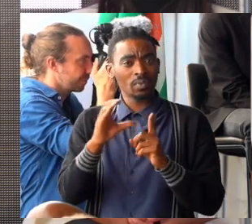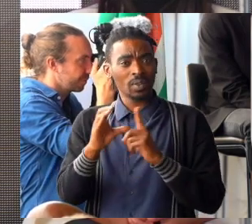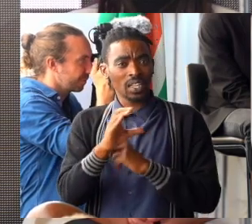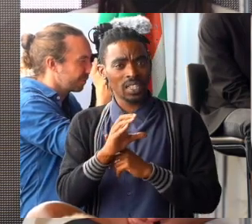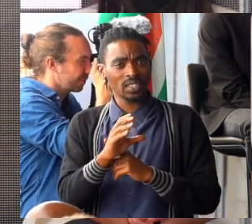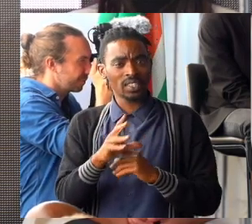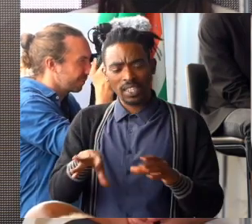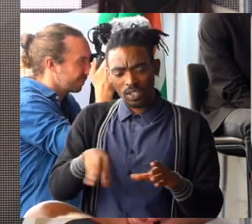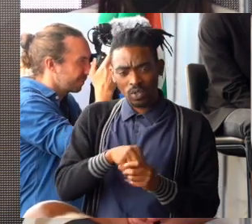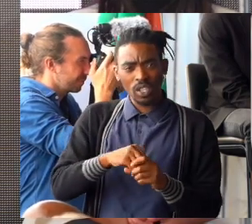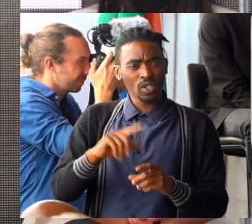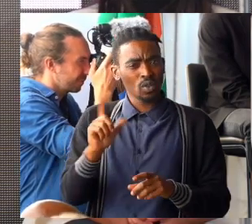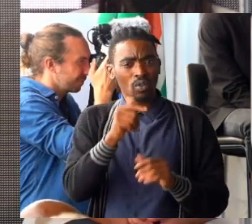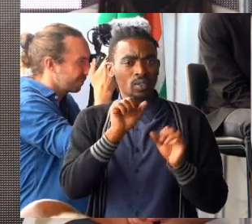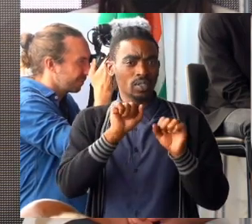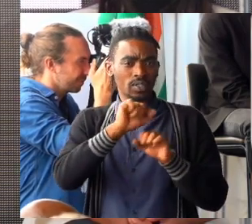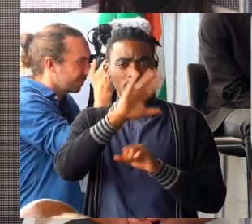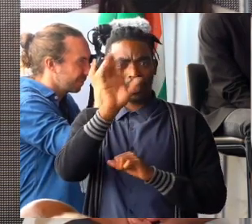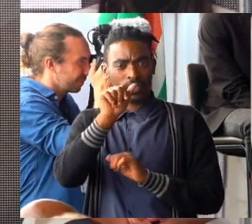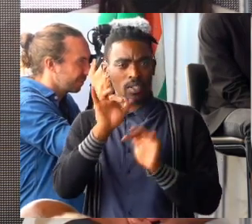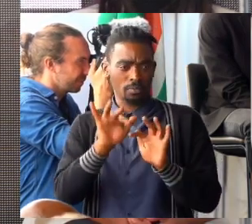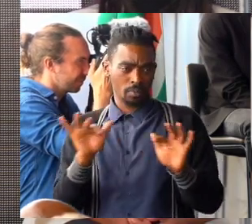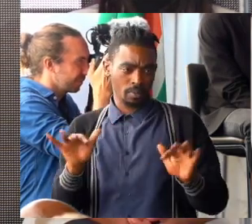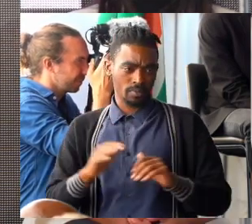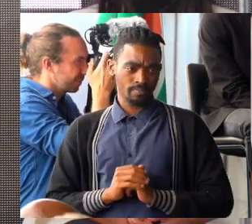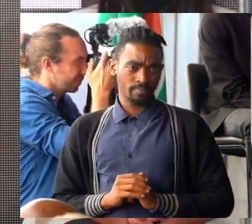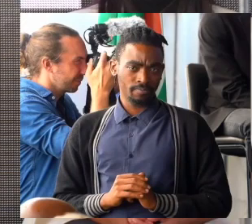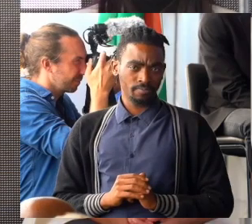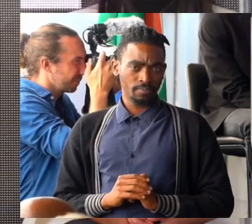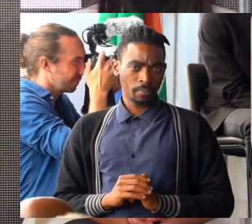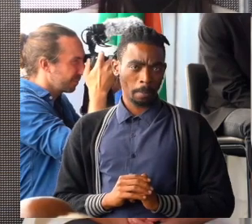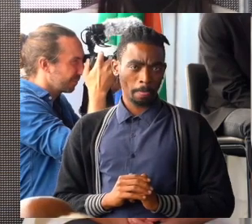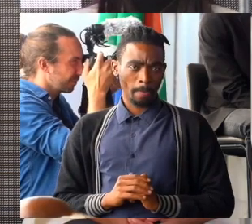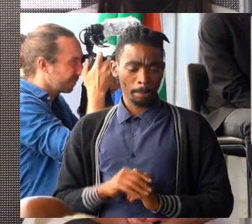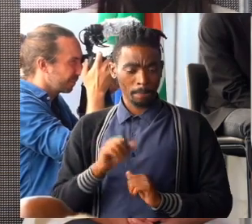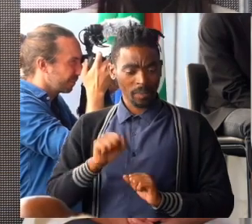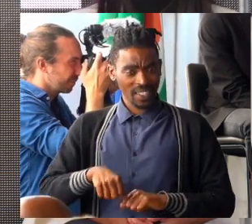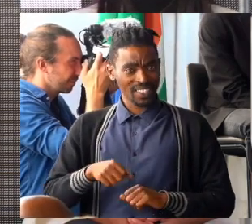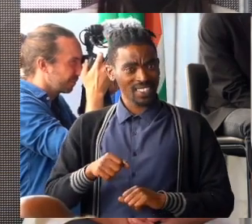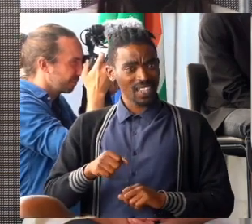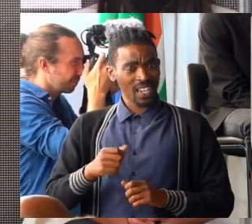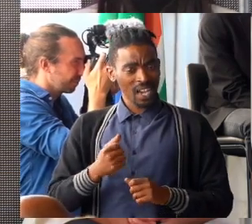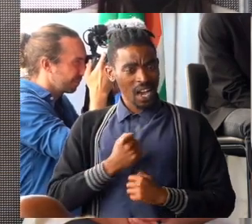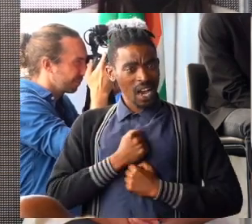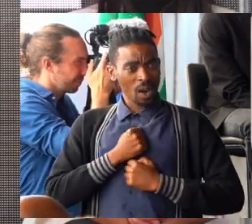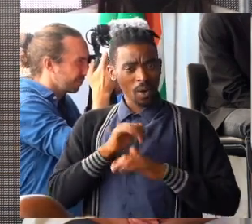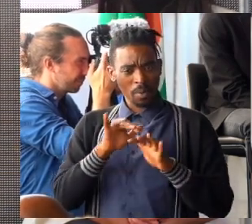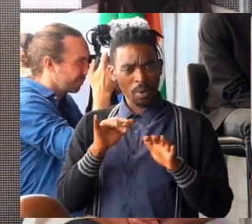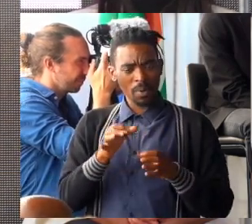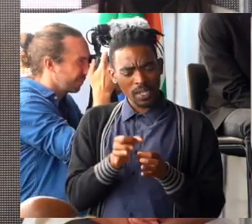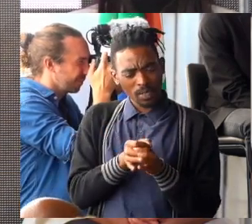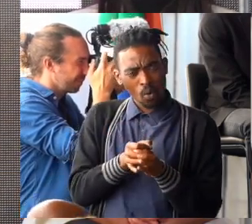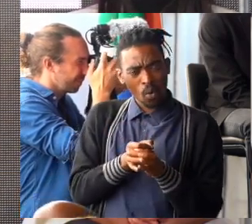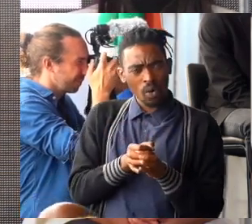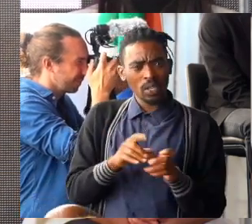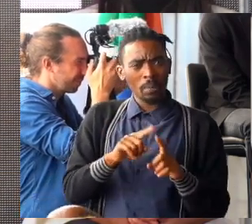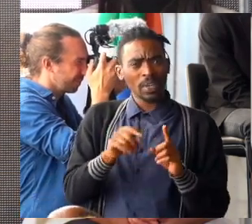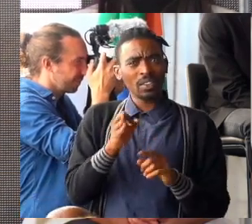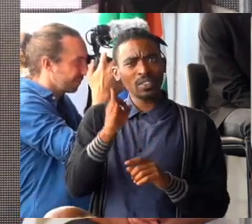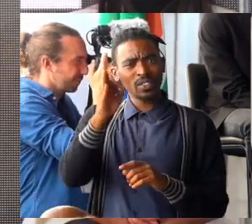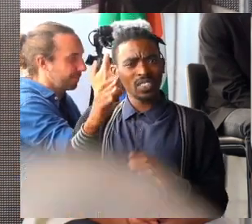and involve all South Africans. Our population is very young, and yet the future is being